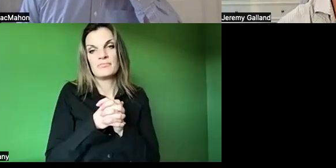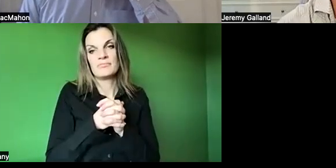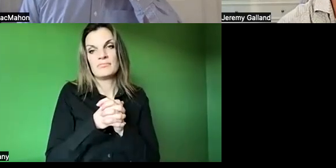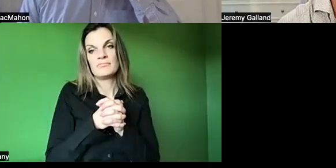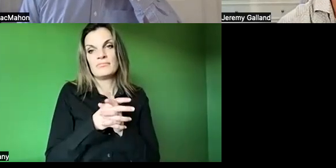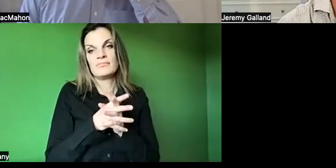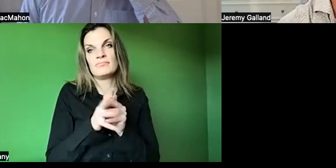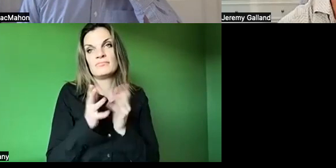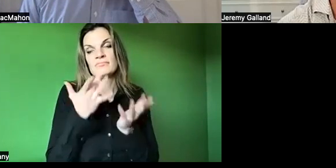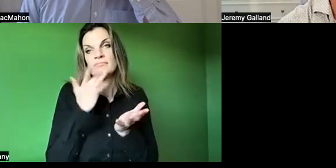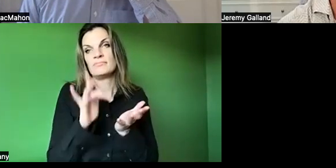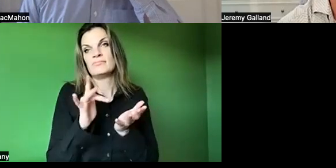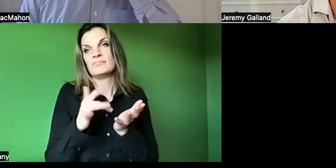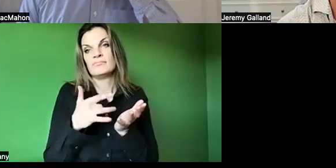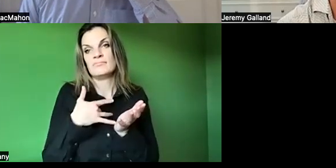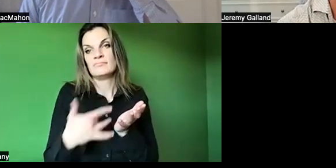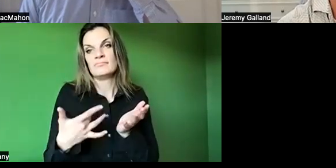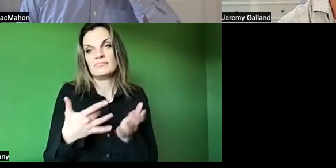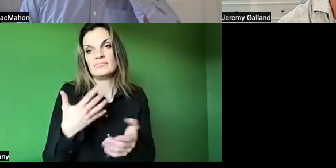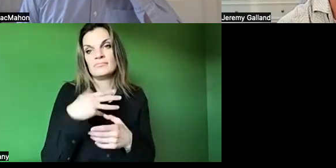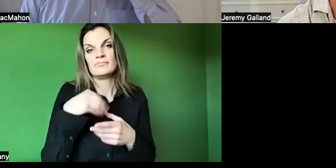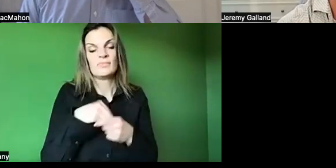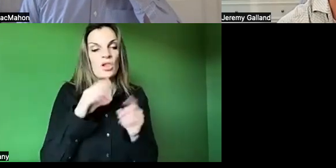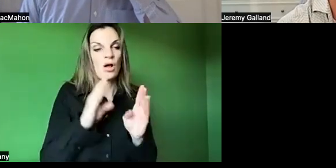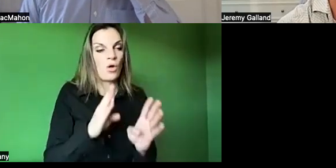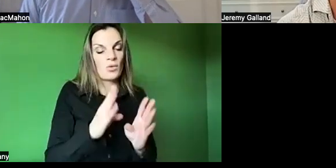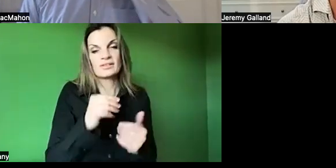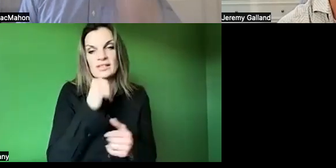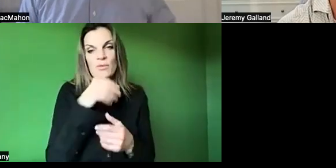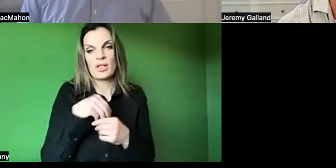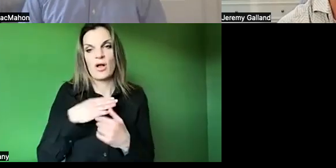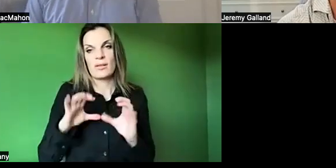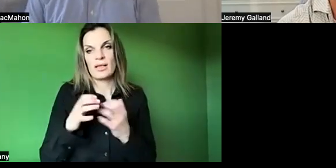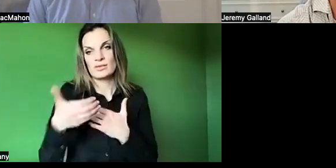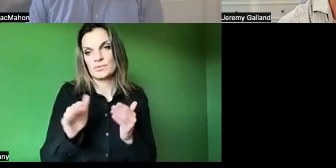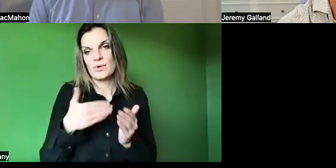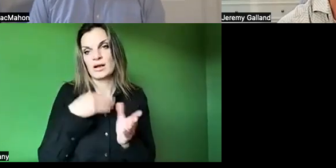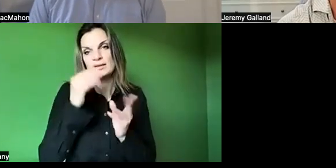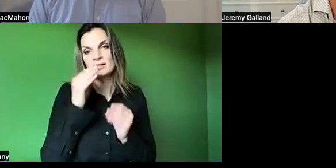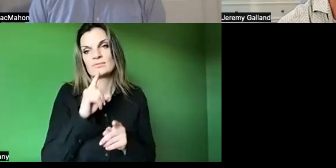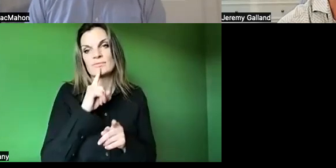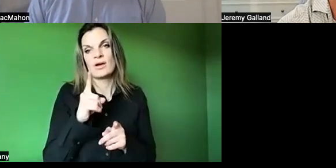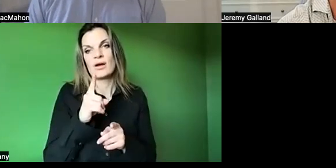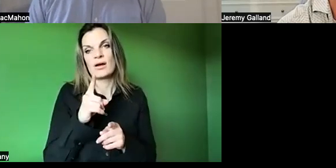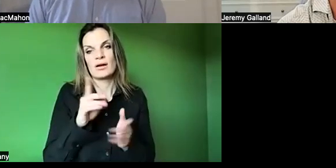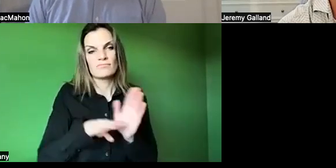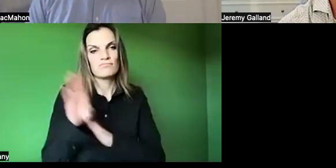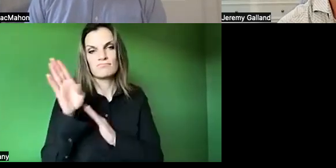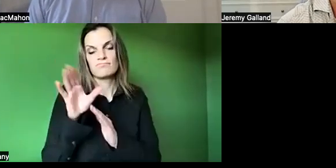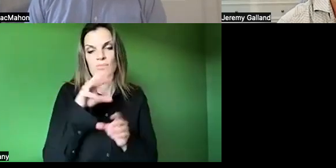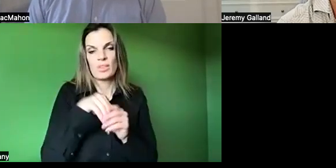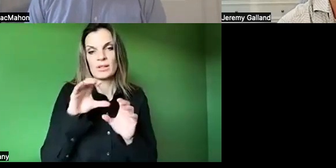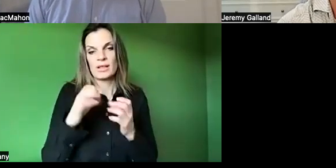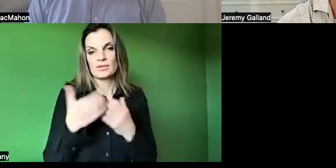Luckily or fortunately, it's mostly in the hallways. It's not in our classrooms. Our teachers are managing and excelling in the classrooms.